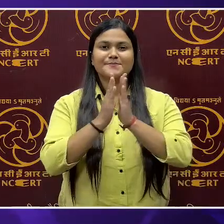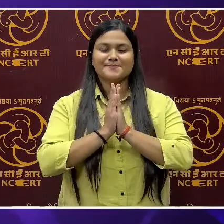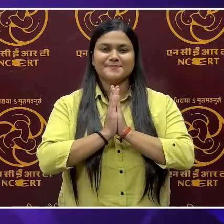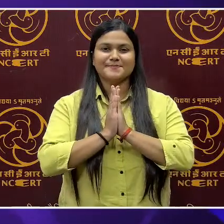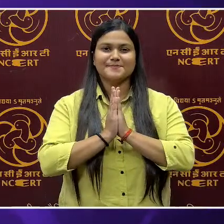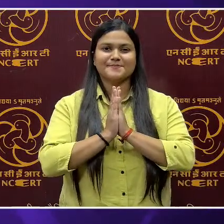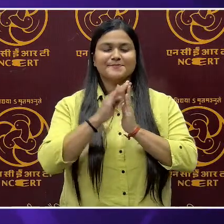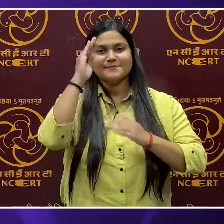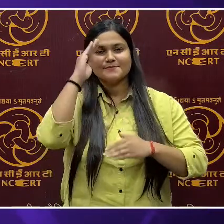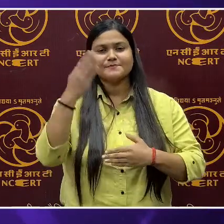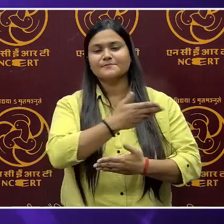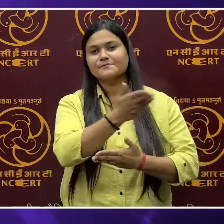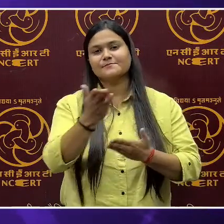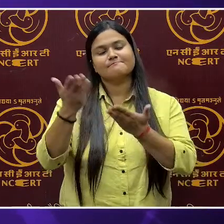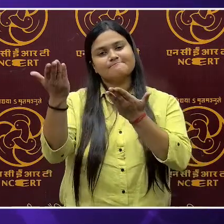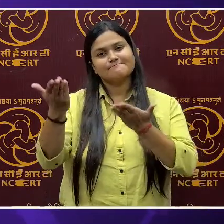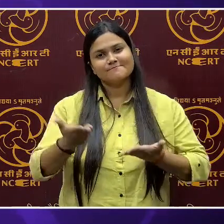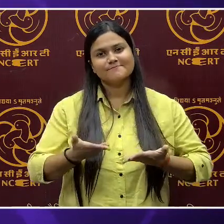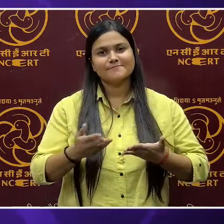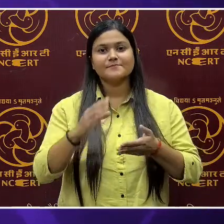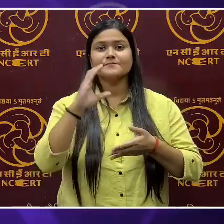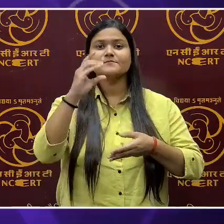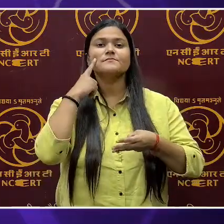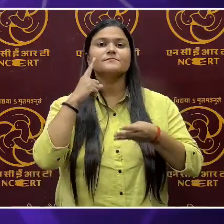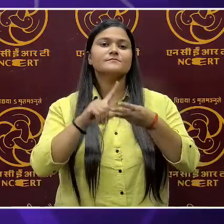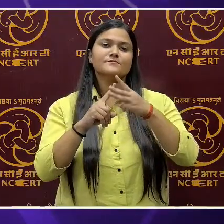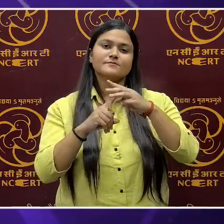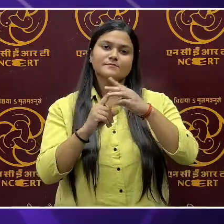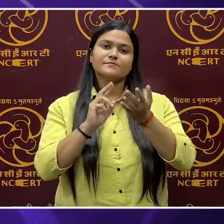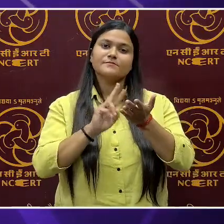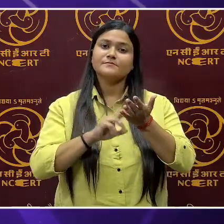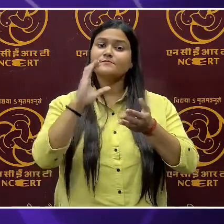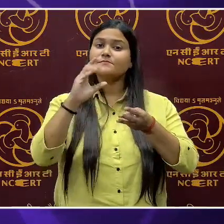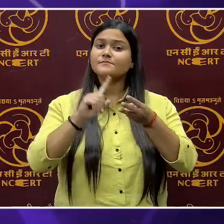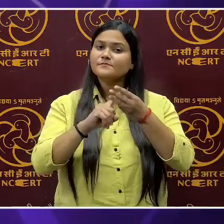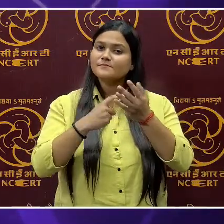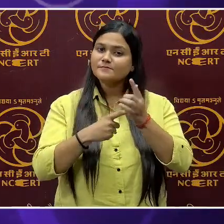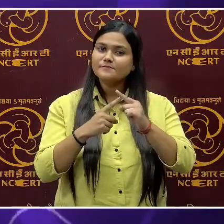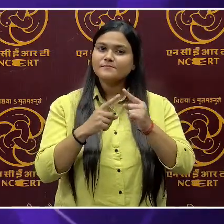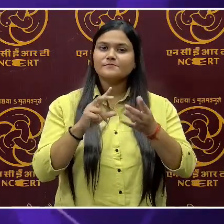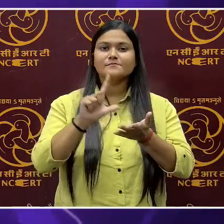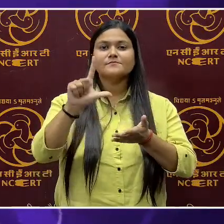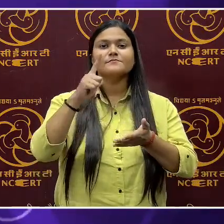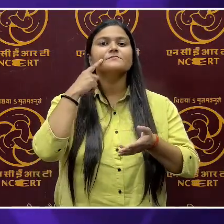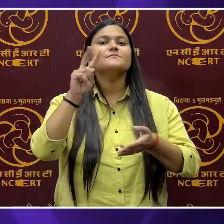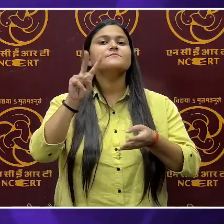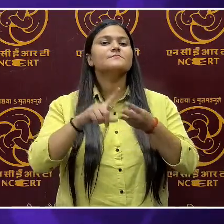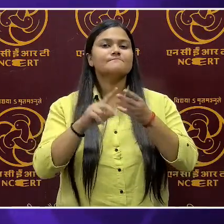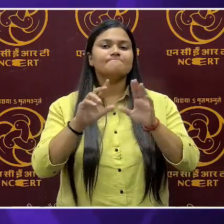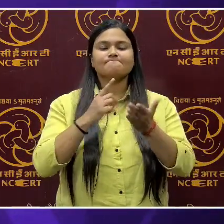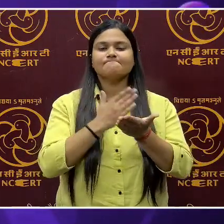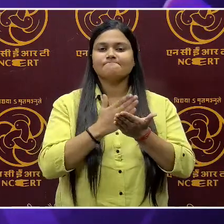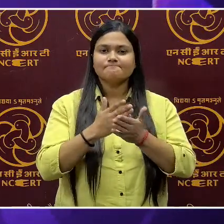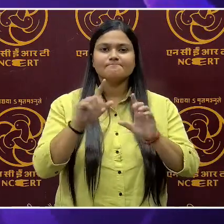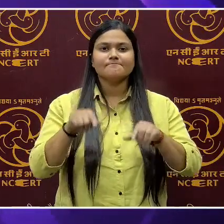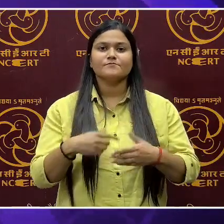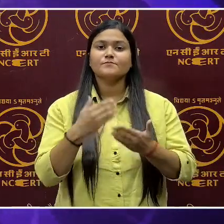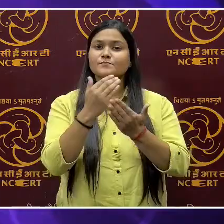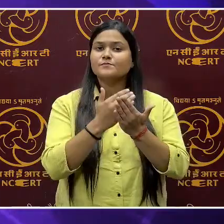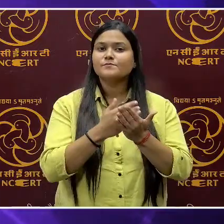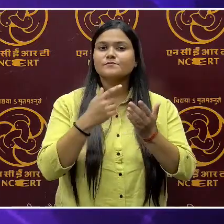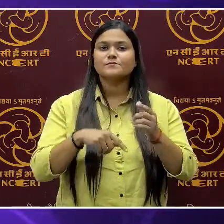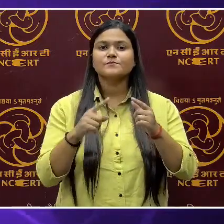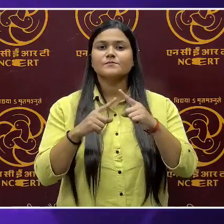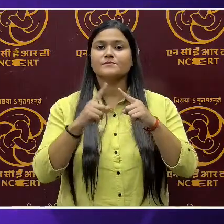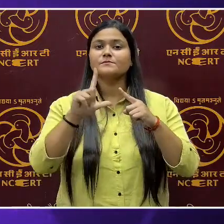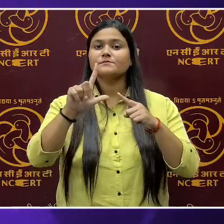Namaskar, hello and a very warm welcome to CIET NCERT's live phone-in interactive program. And this is our special program of teaching